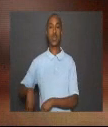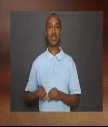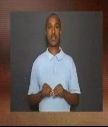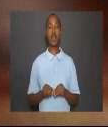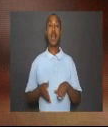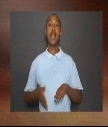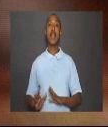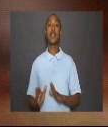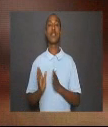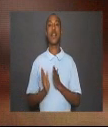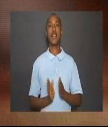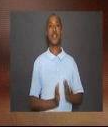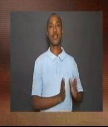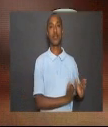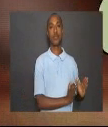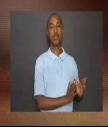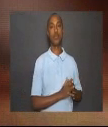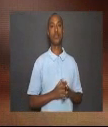Students, let's get ready.